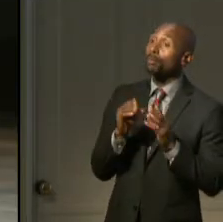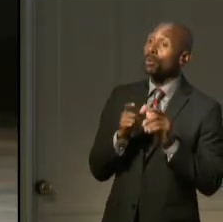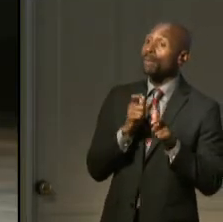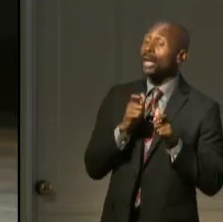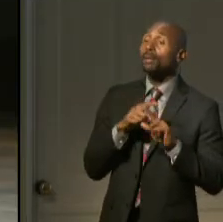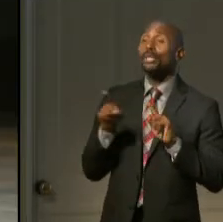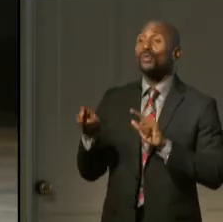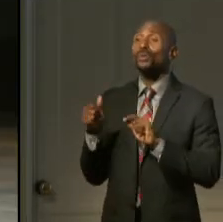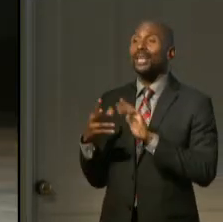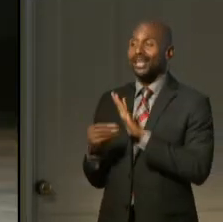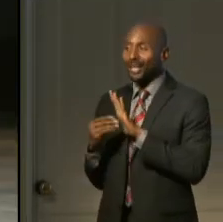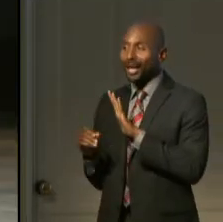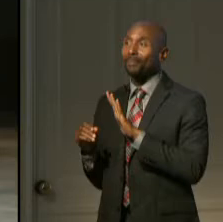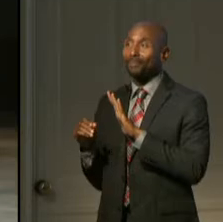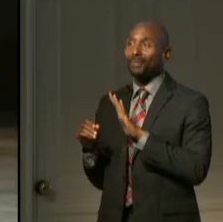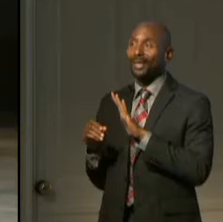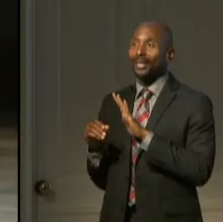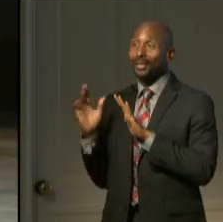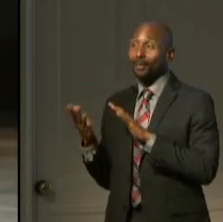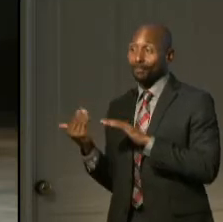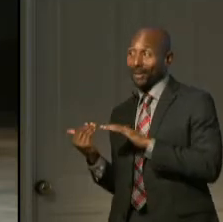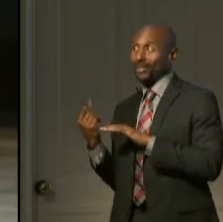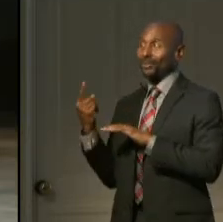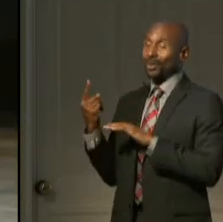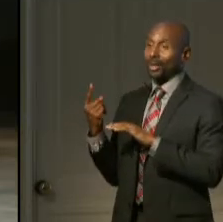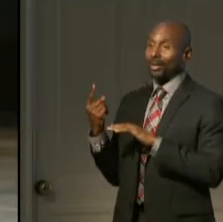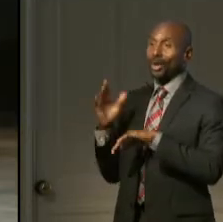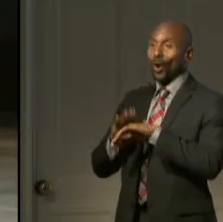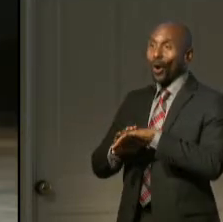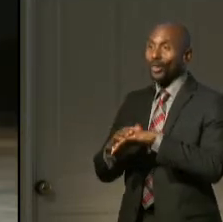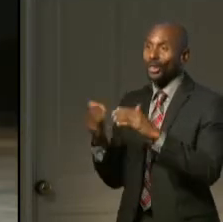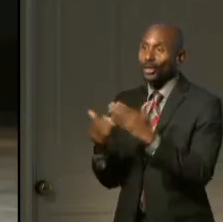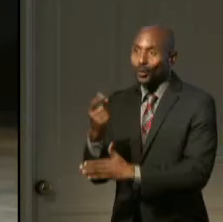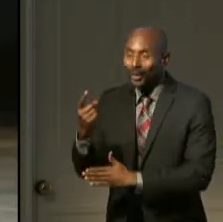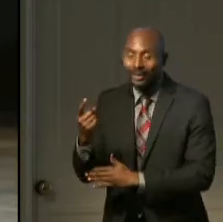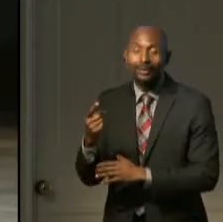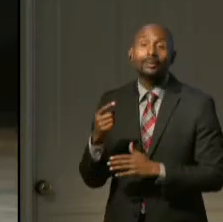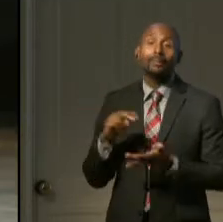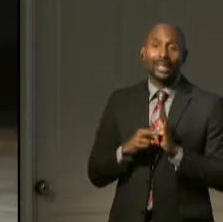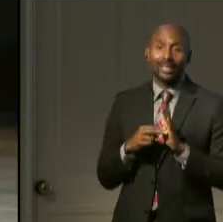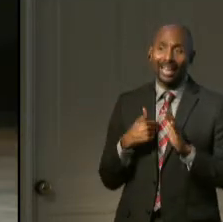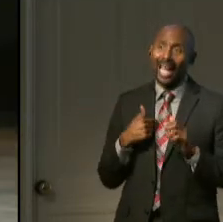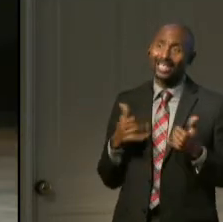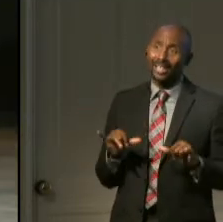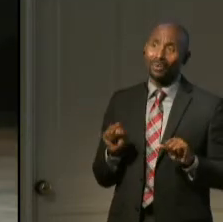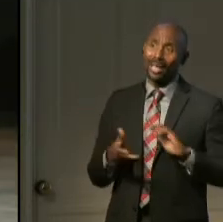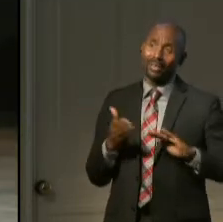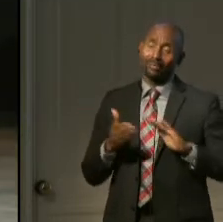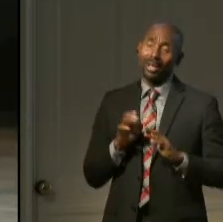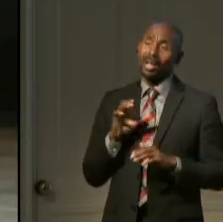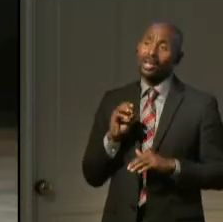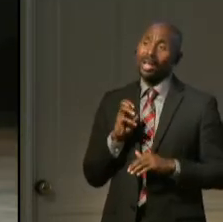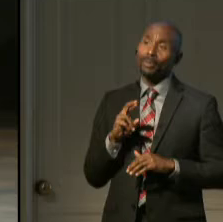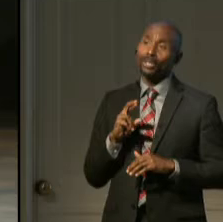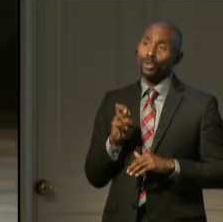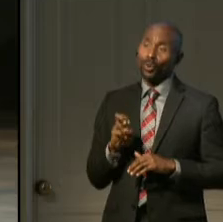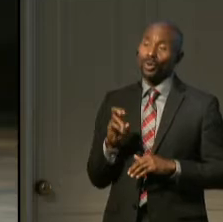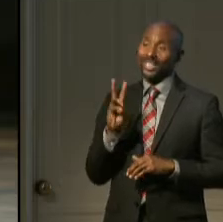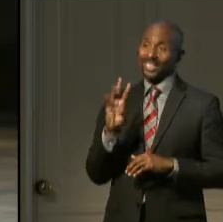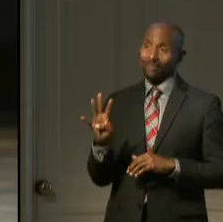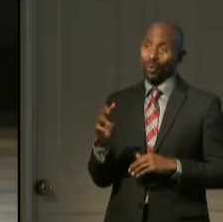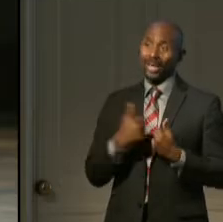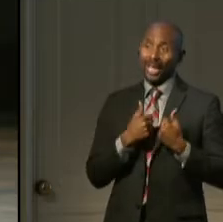previous ones on the current ones, and so I can actually still run Commodore 64 games I played as a teenager